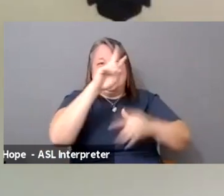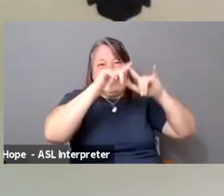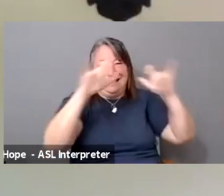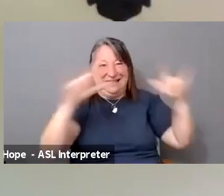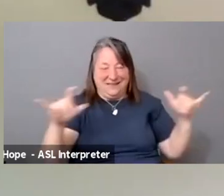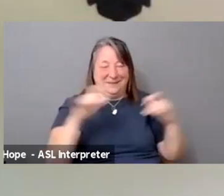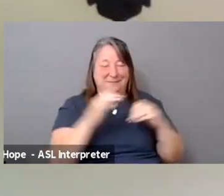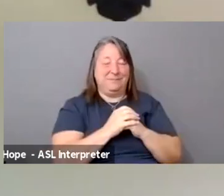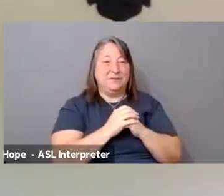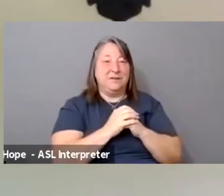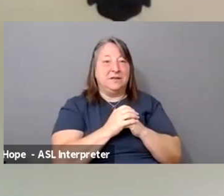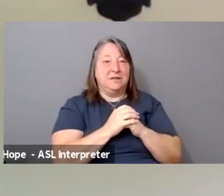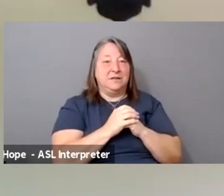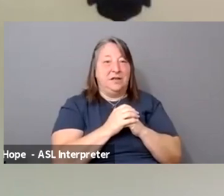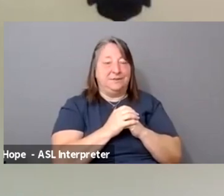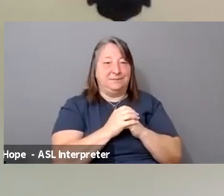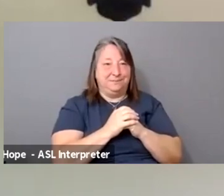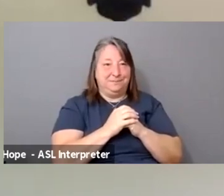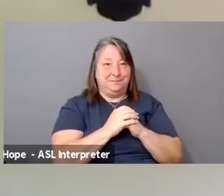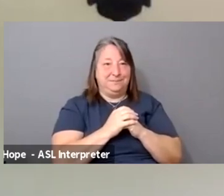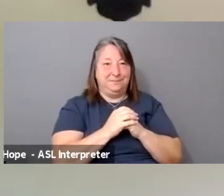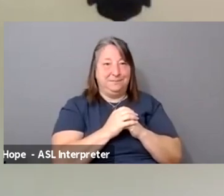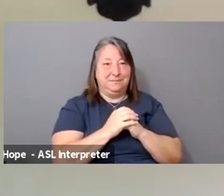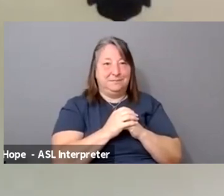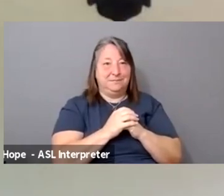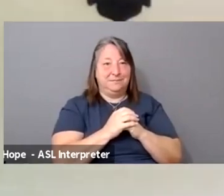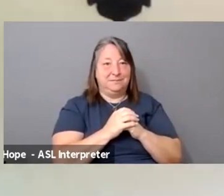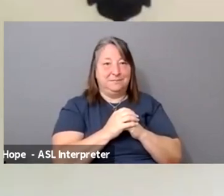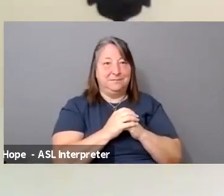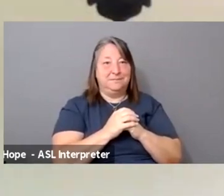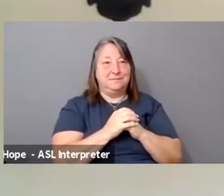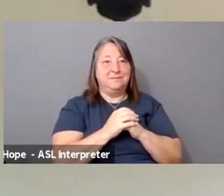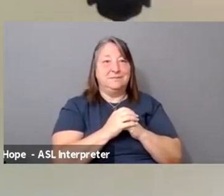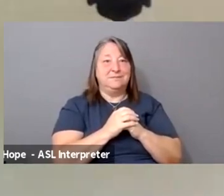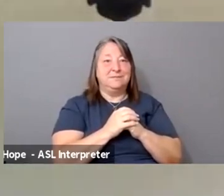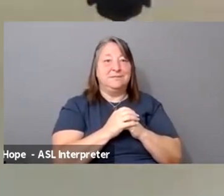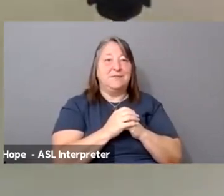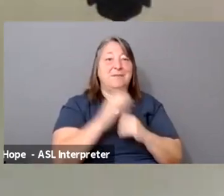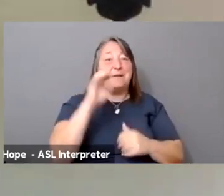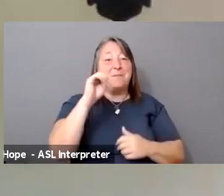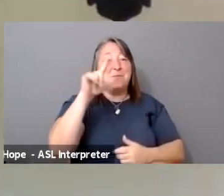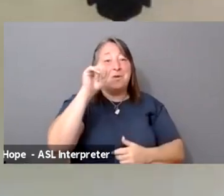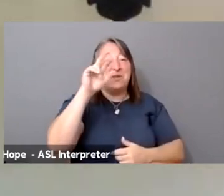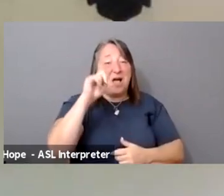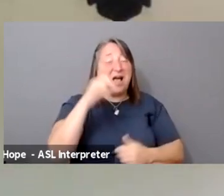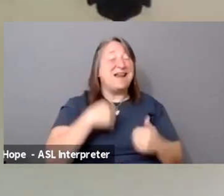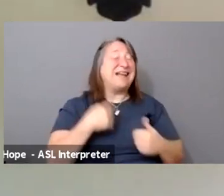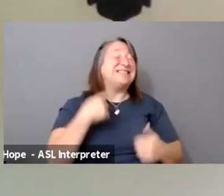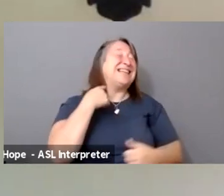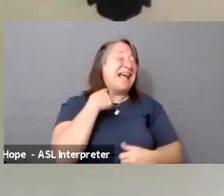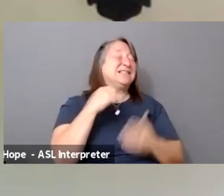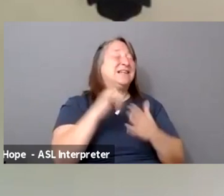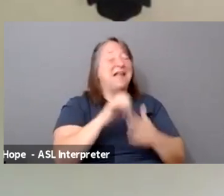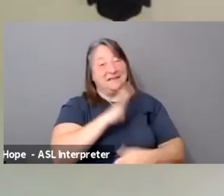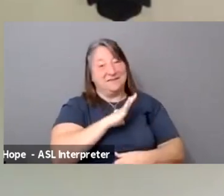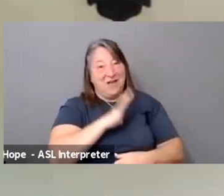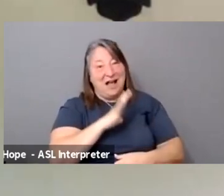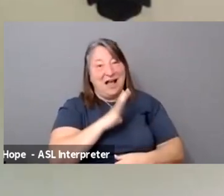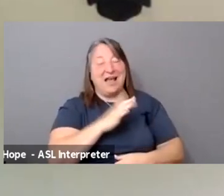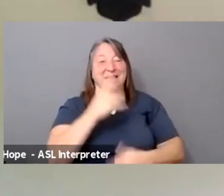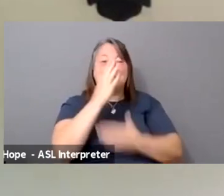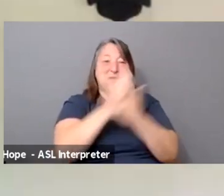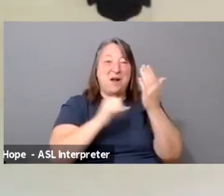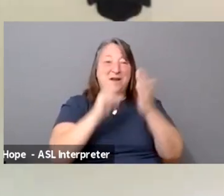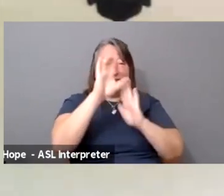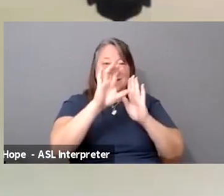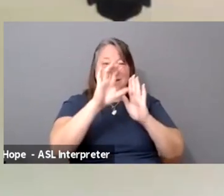the fact that they don't, you know, that she does have an accent, it's fine because it's part of the culture.